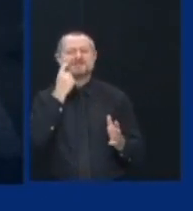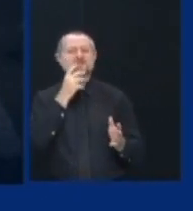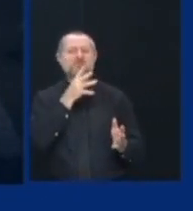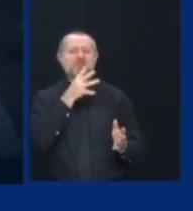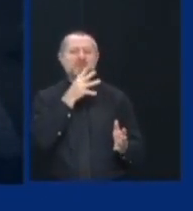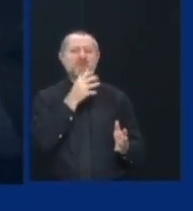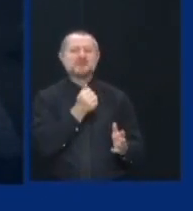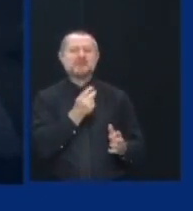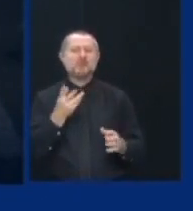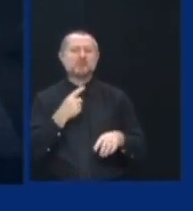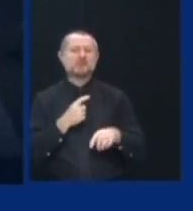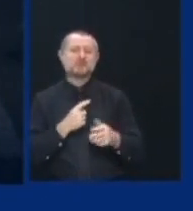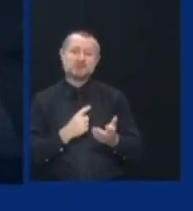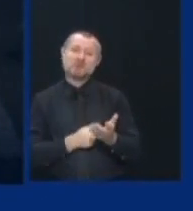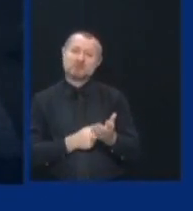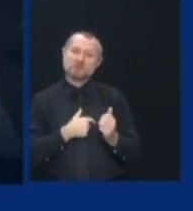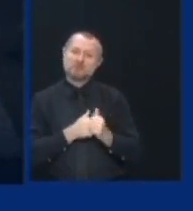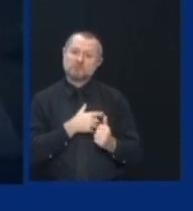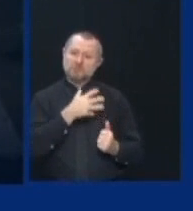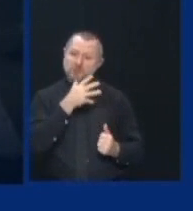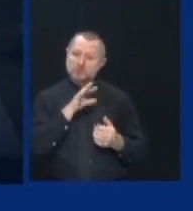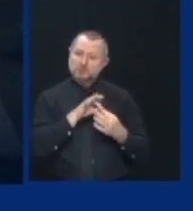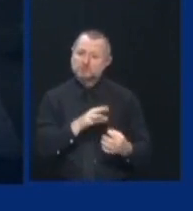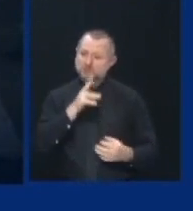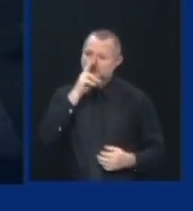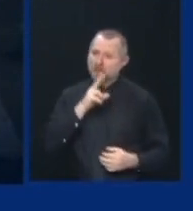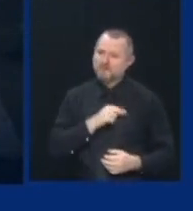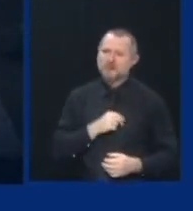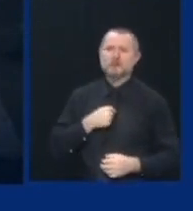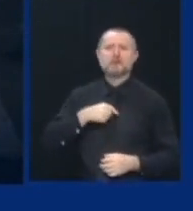Thanksgiving. We have to get together for Thanksgiving.